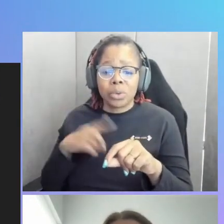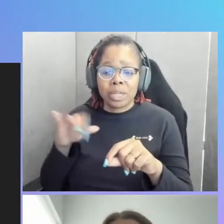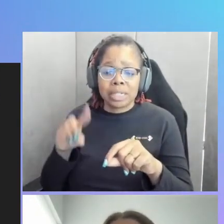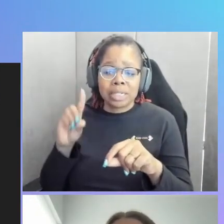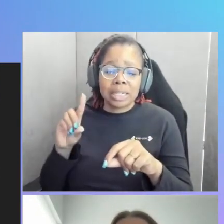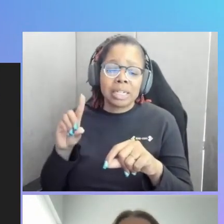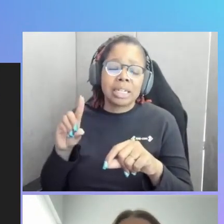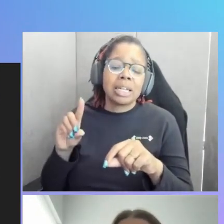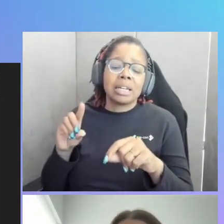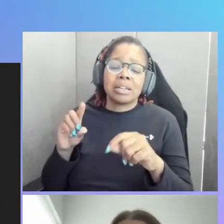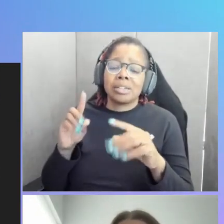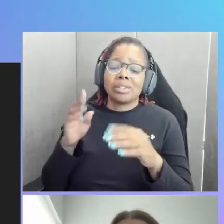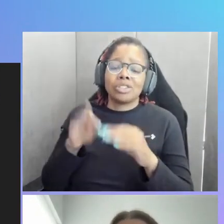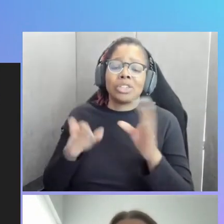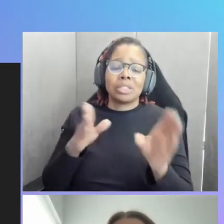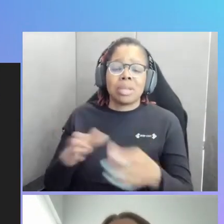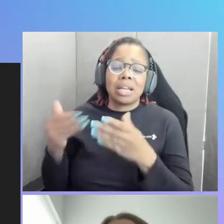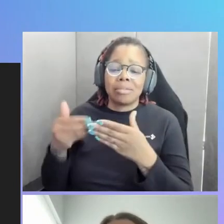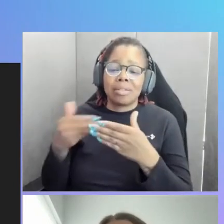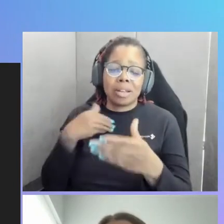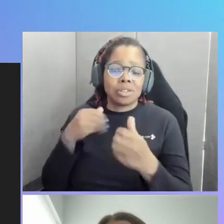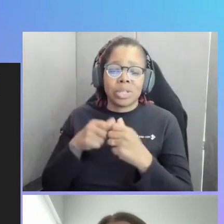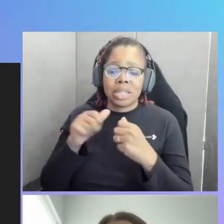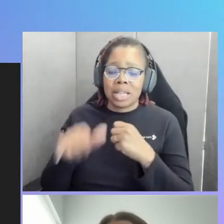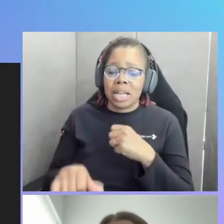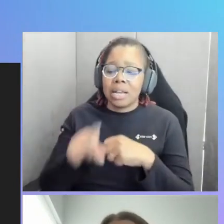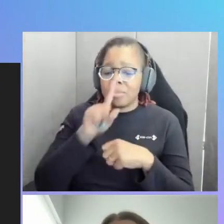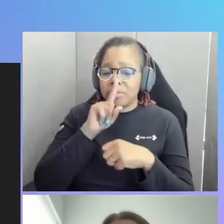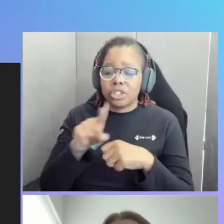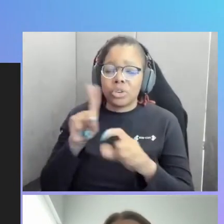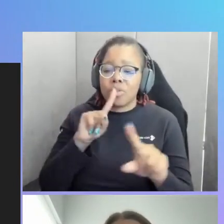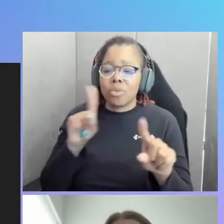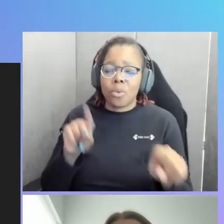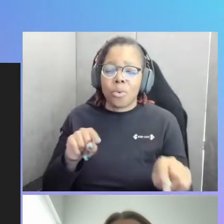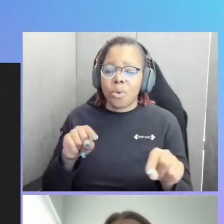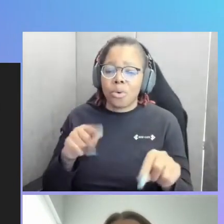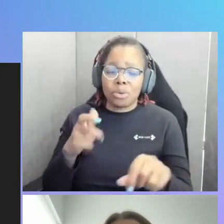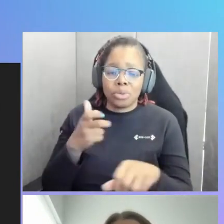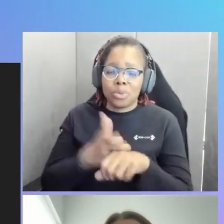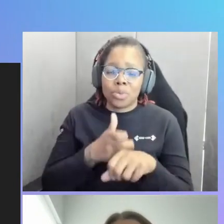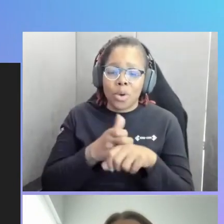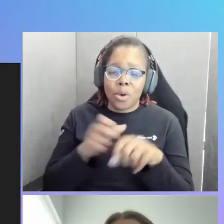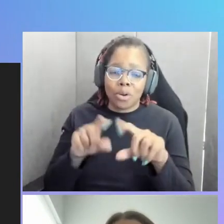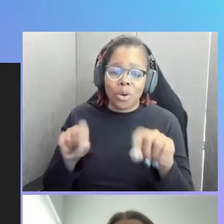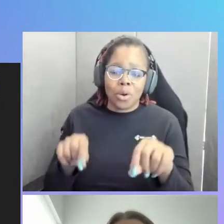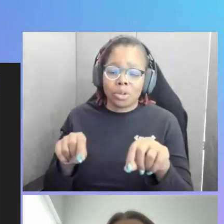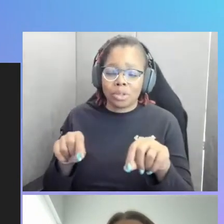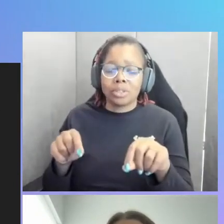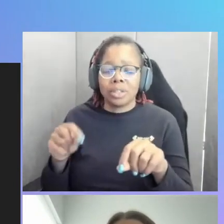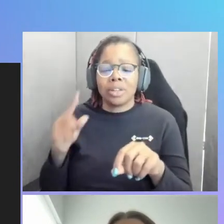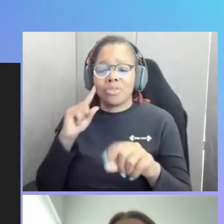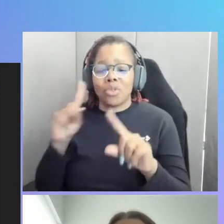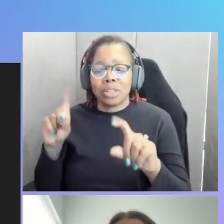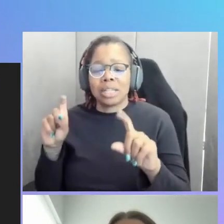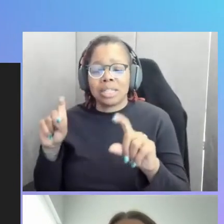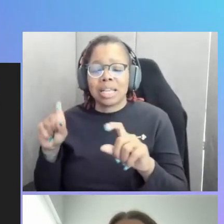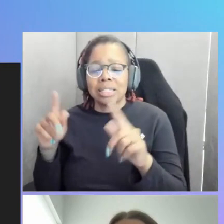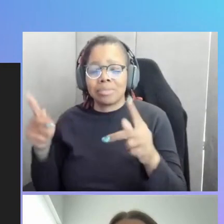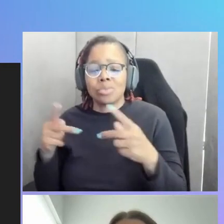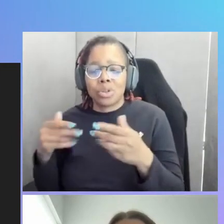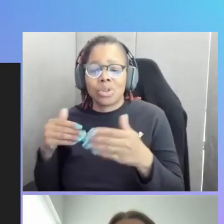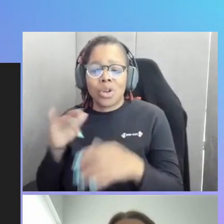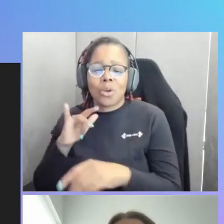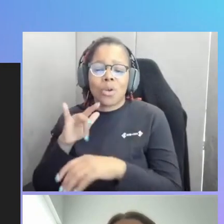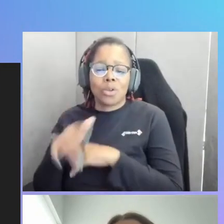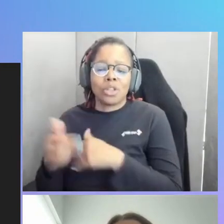Talkback study, which is just planning in advance with that and making sure that you order the hard copy gift cards to your testing location well in advance of the